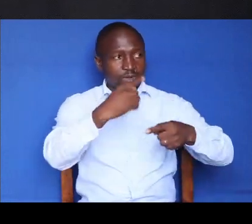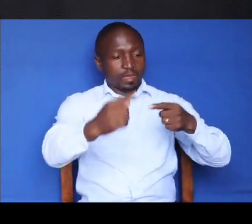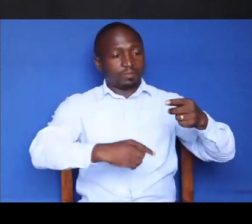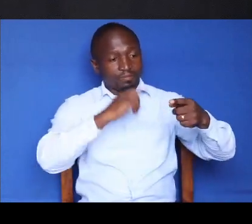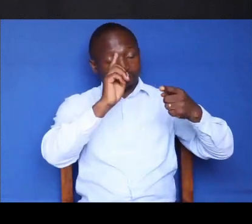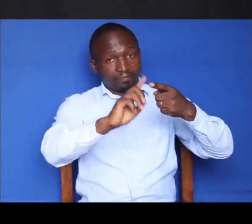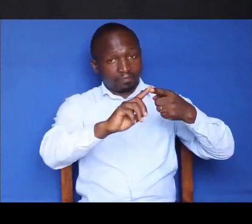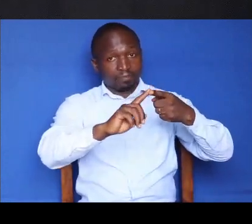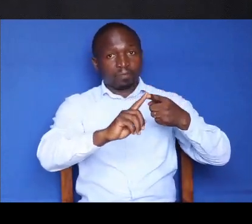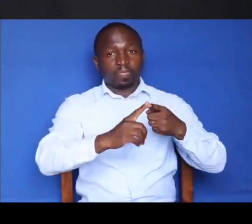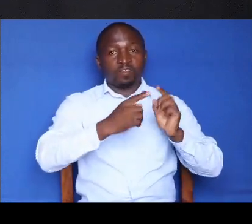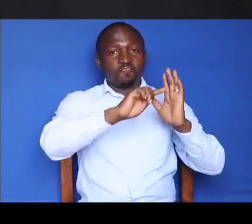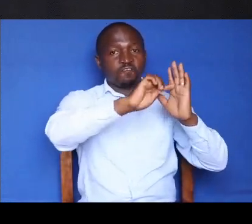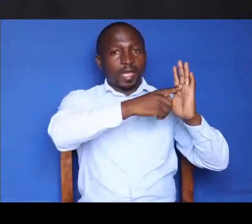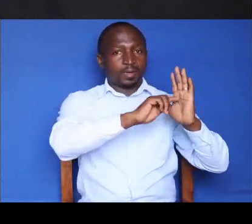factors